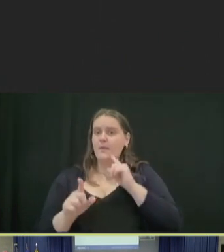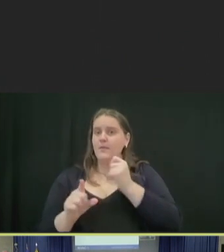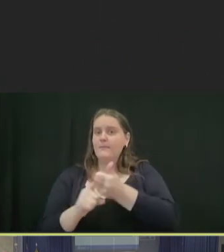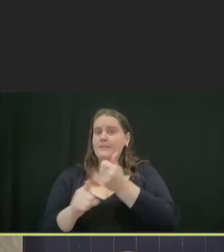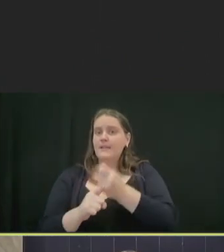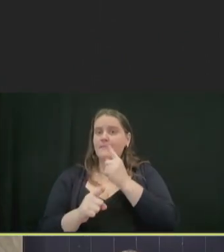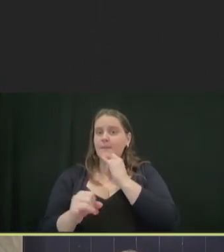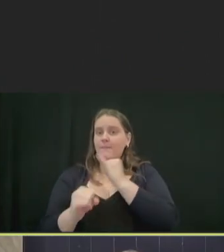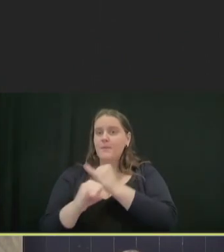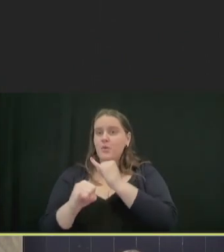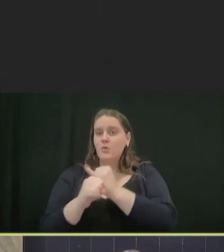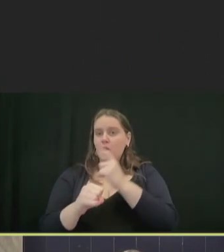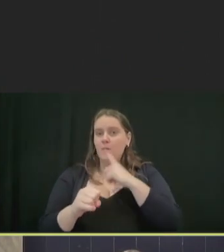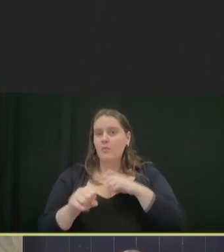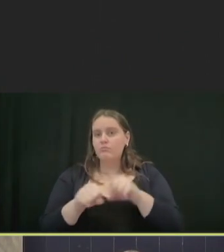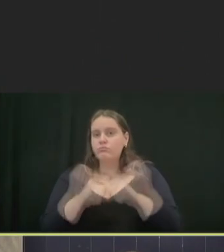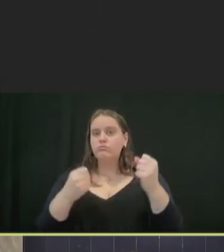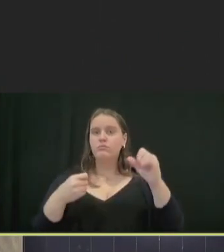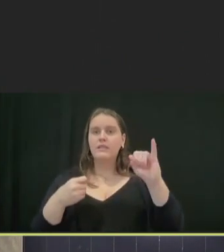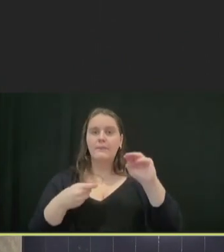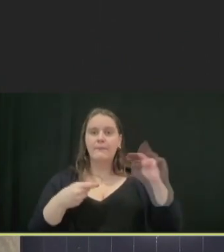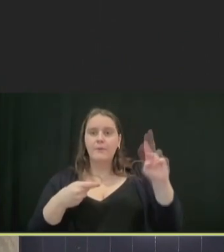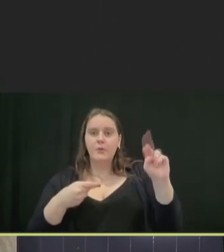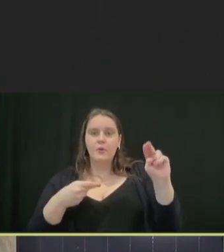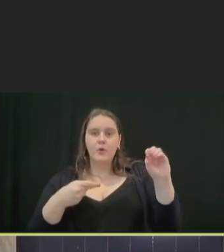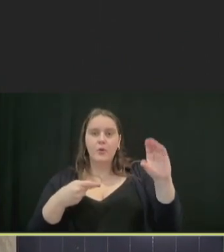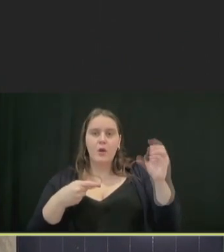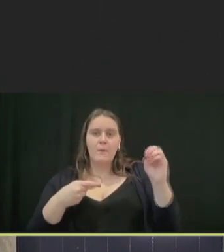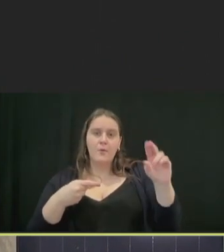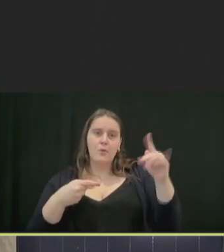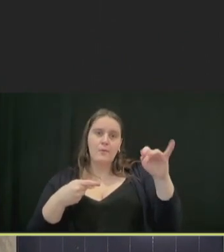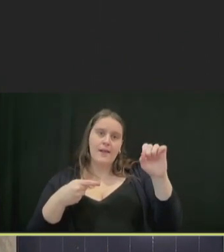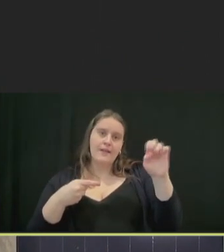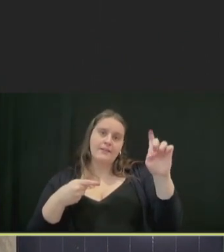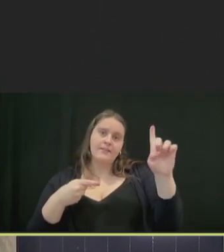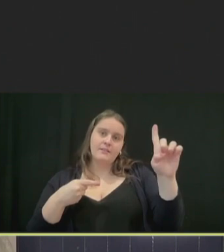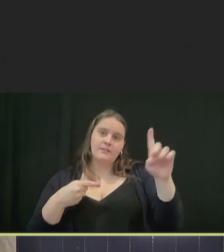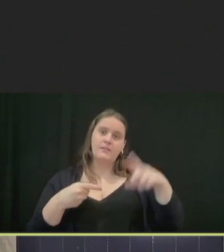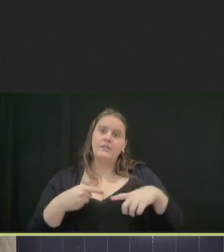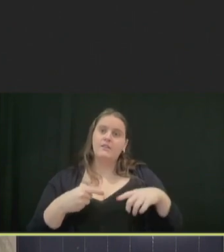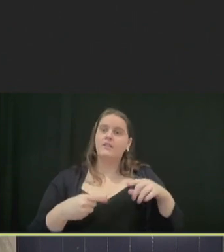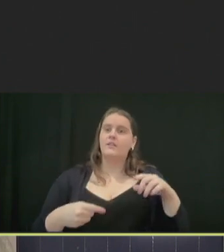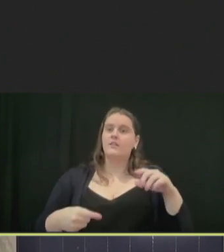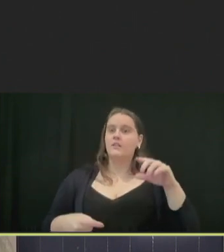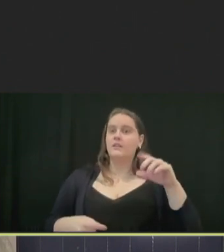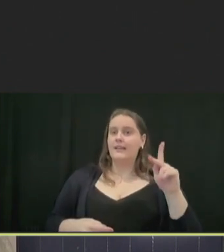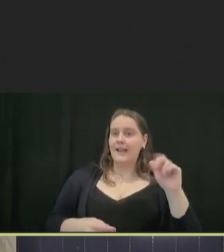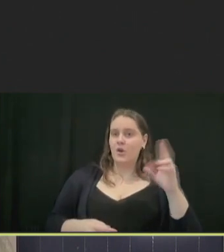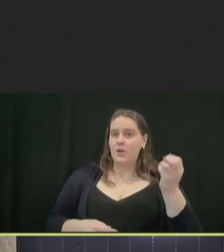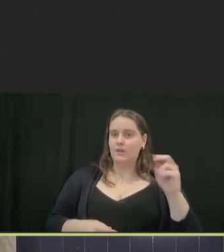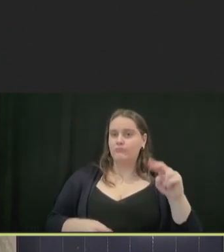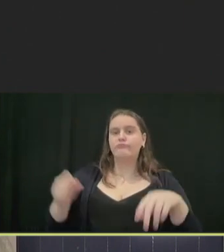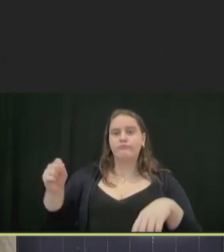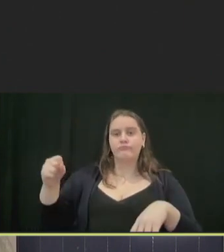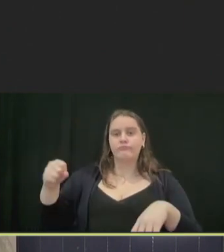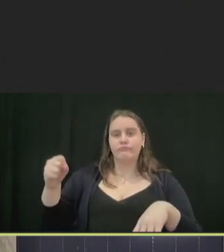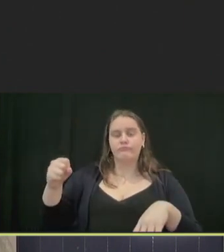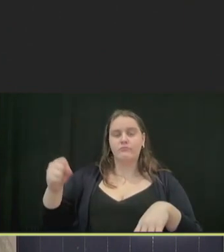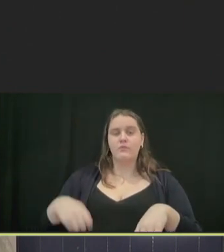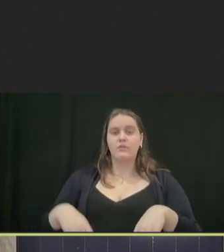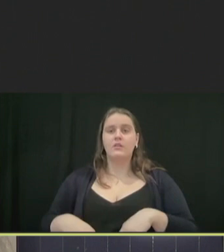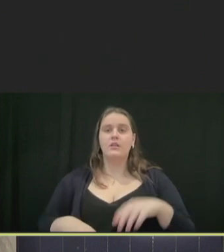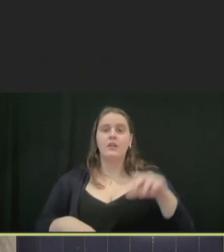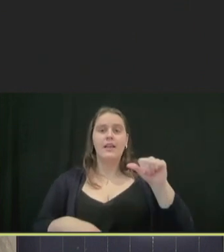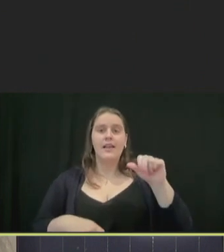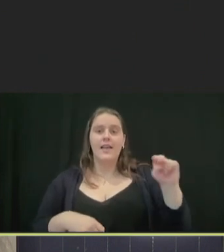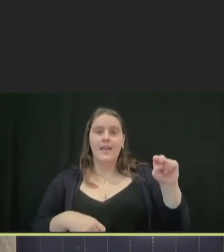Okay, thank you. I'm going to take us to just a real brief, we've got about 3 more minutes to